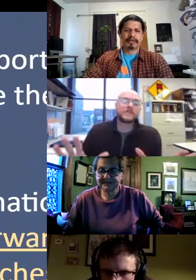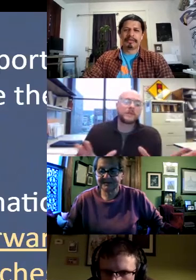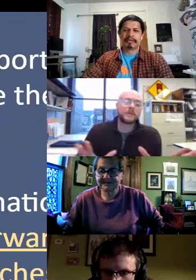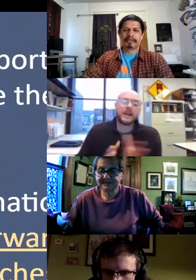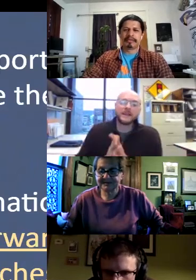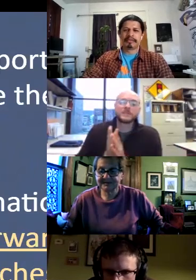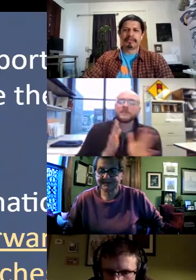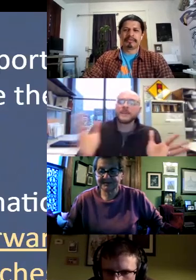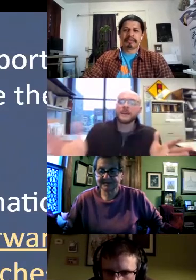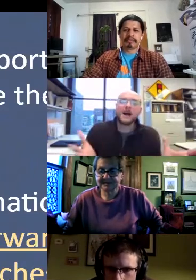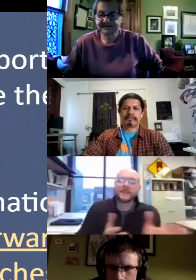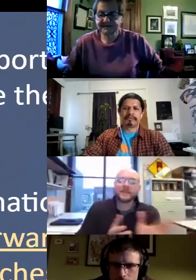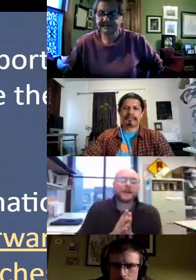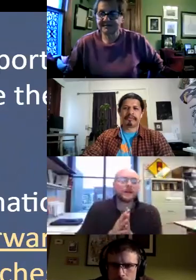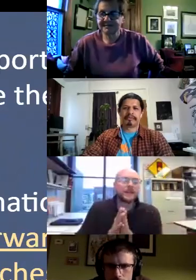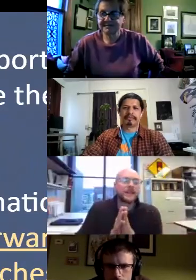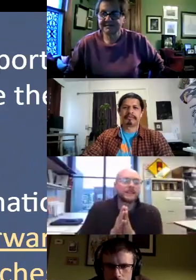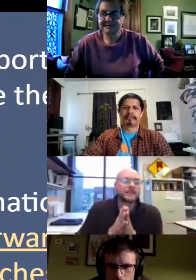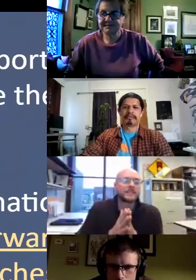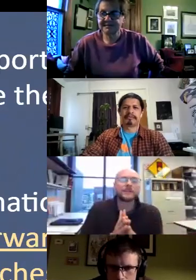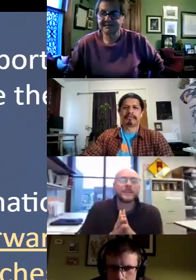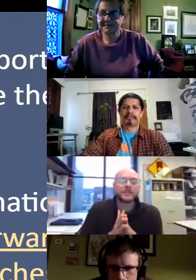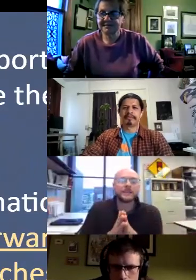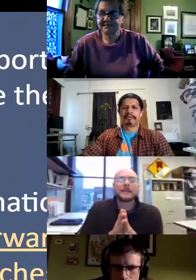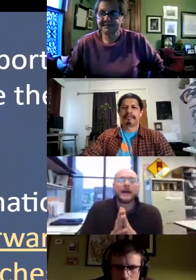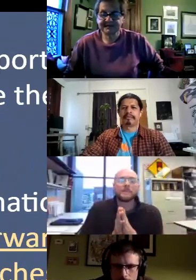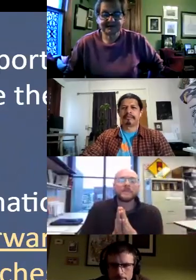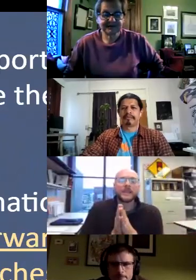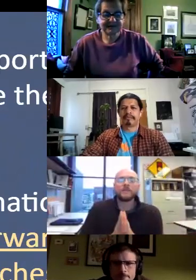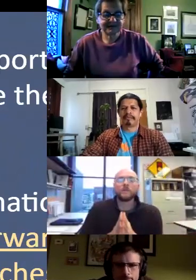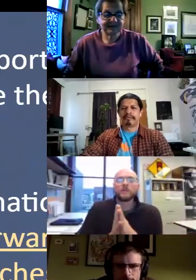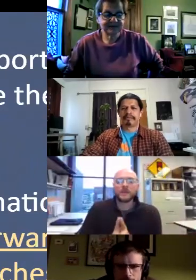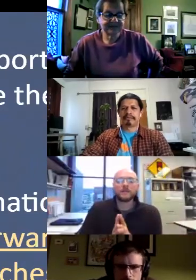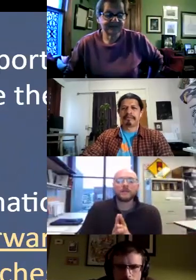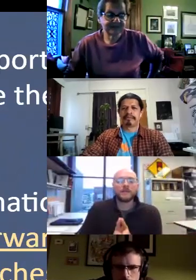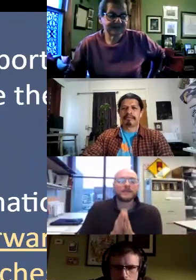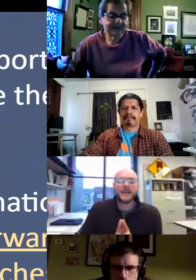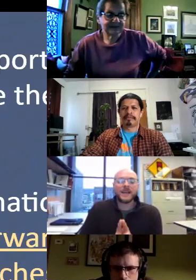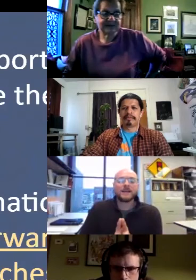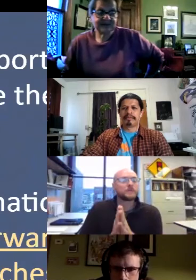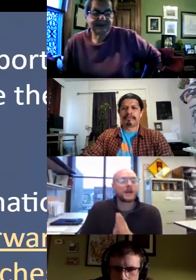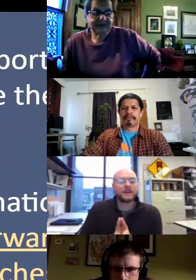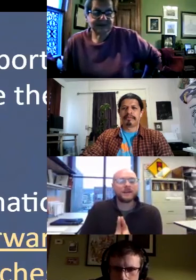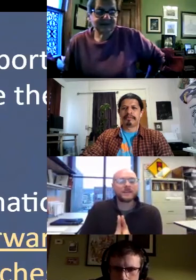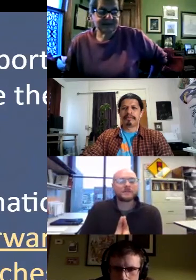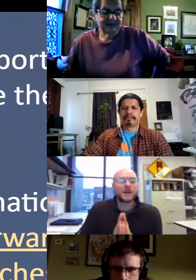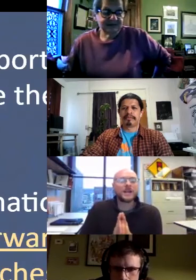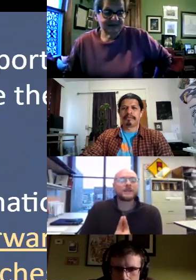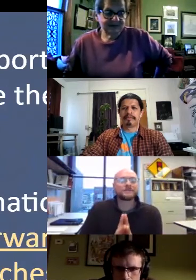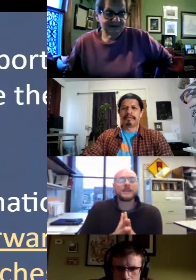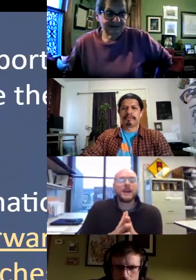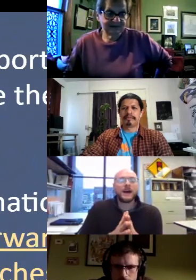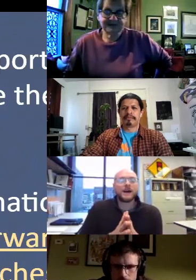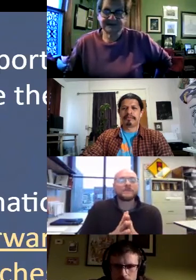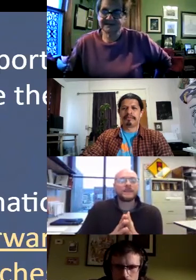For what it's worth, though, that is certainly a comment that we would take into consideration. Again, looking at the intent of this